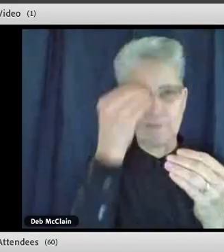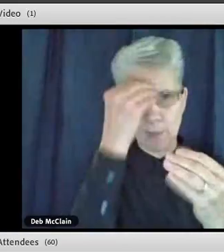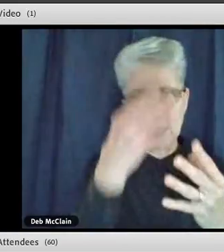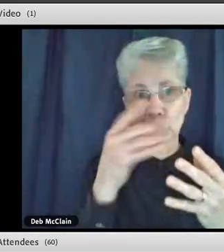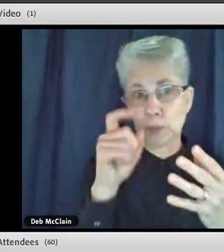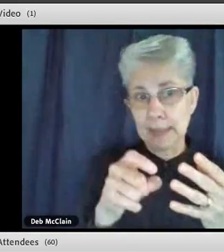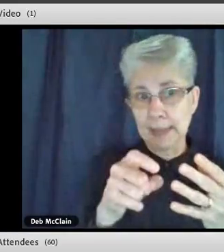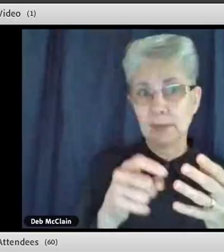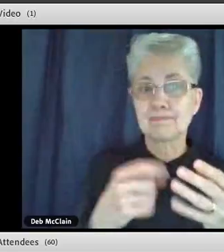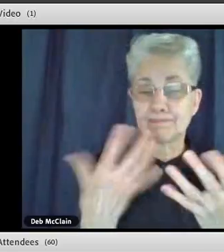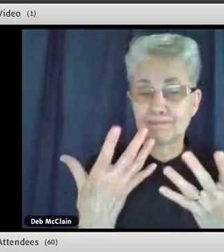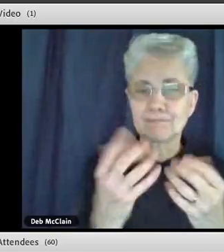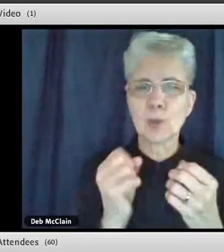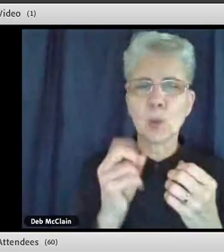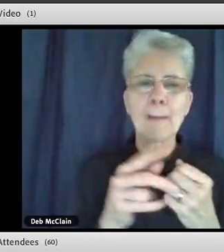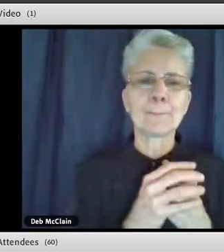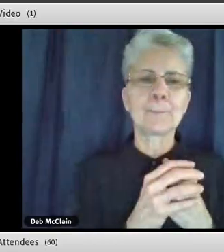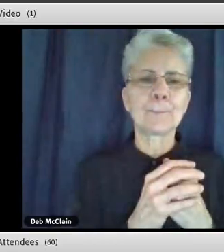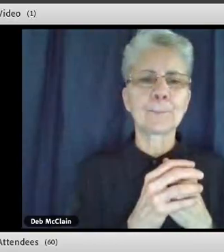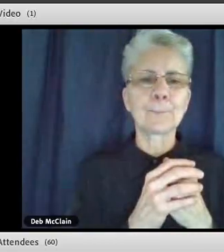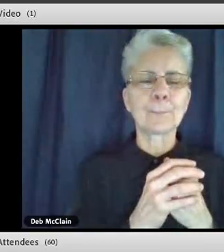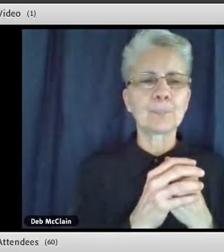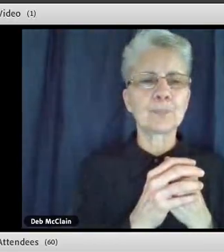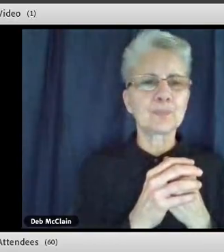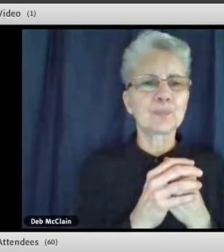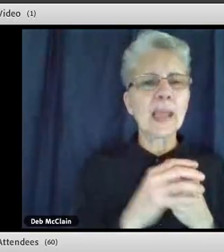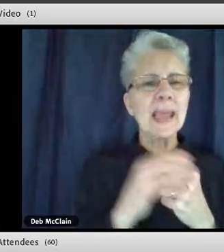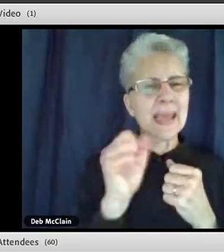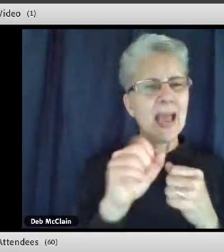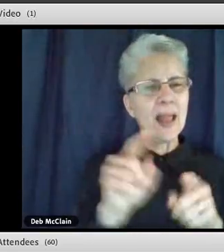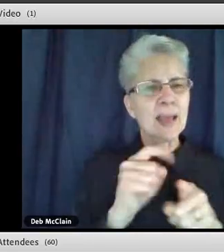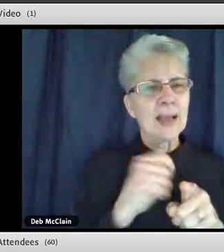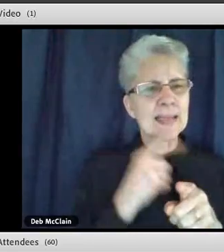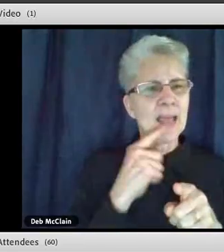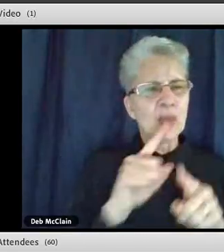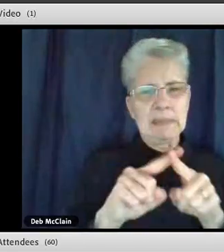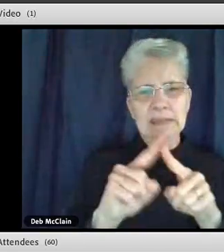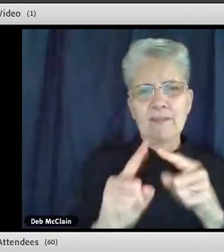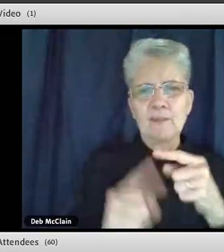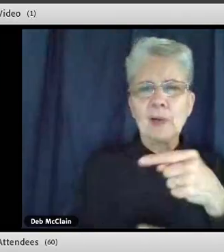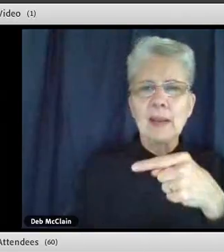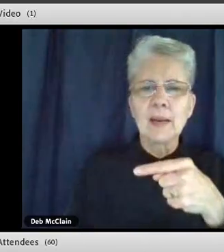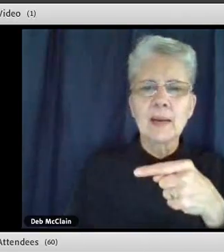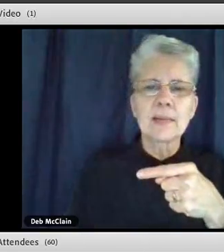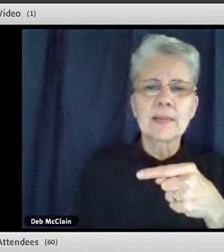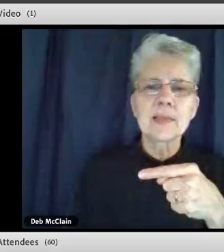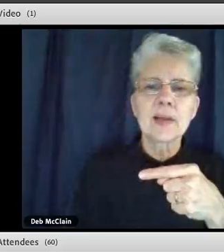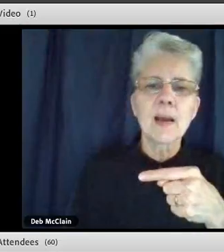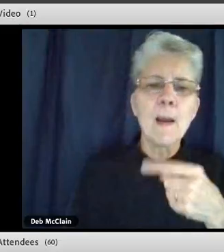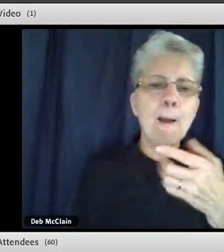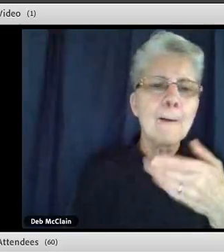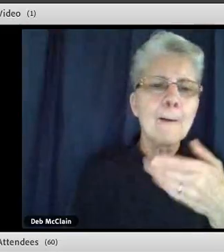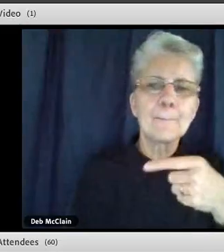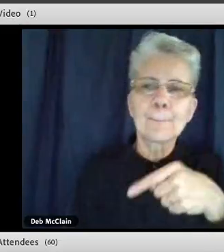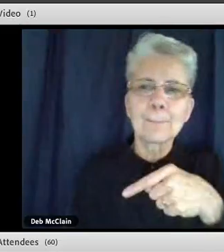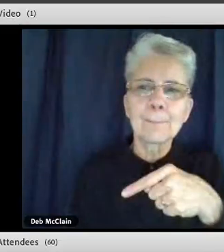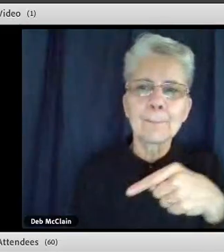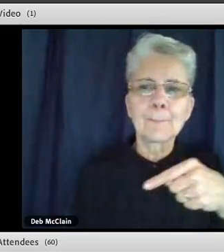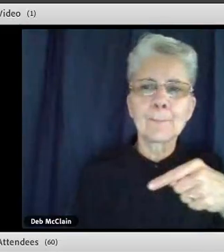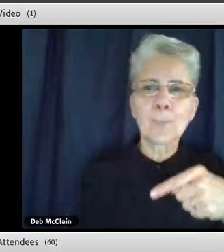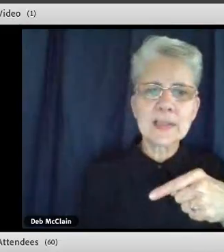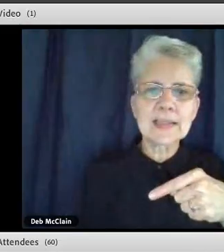sense. So and yeah, so like I said, there's all these other ones like presentation standards, value standards. Those, I'm